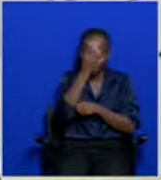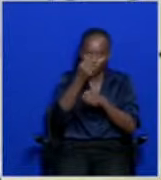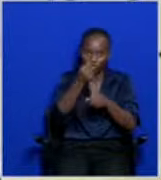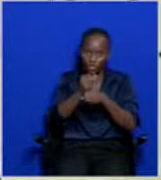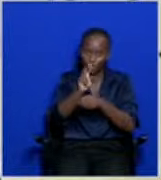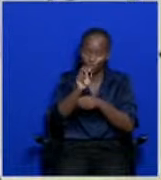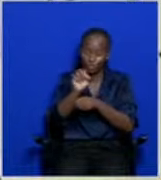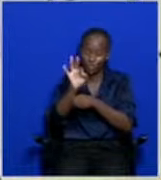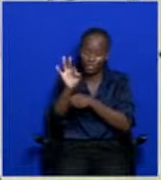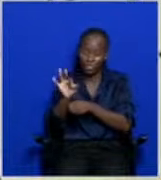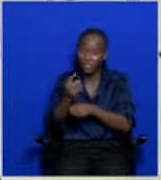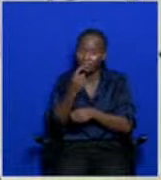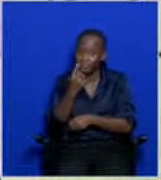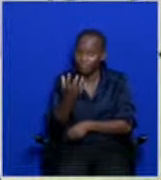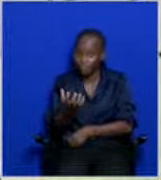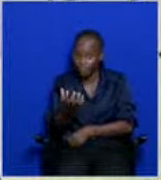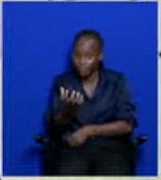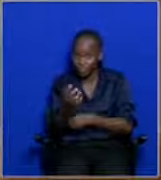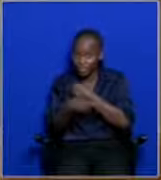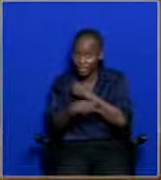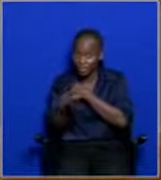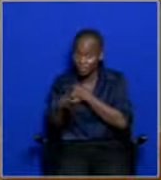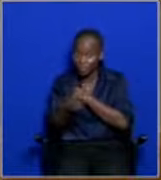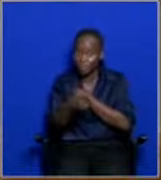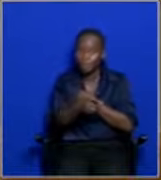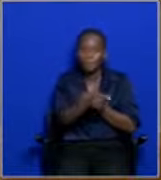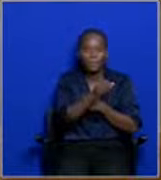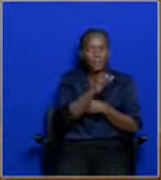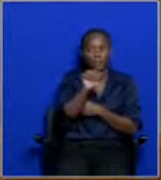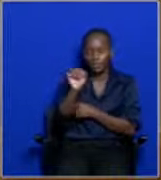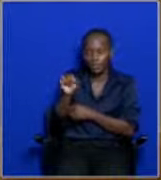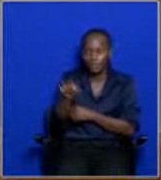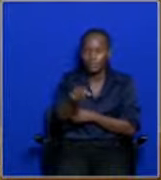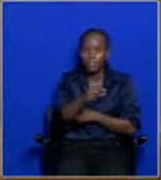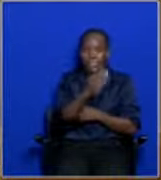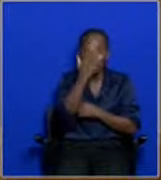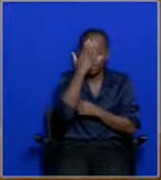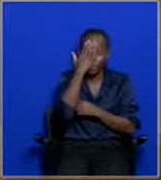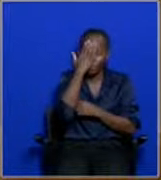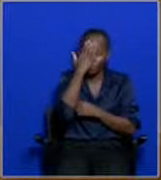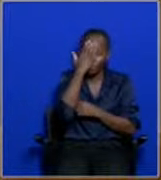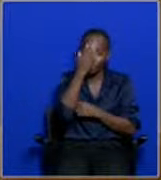involved Kisha Lee Stalls and